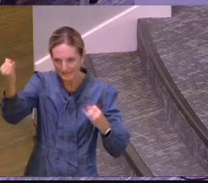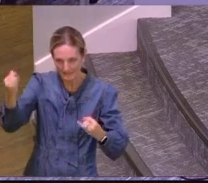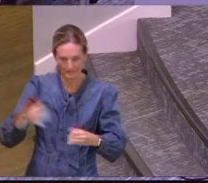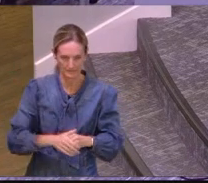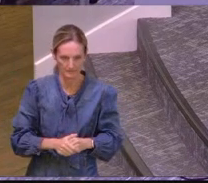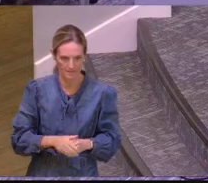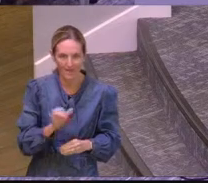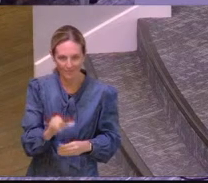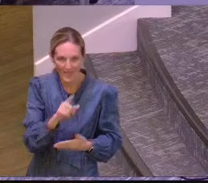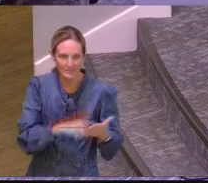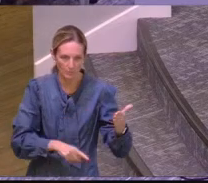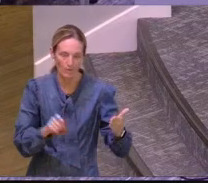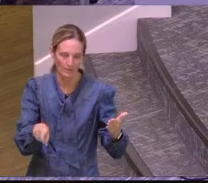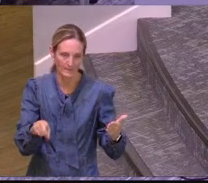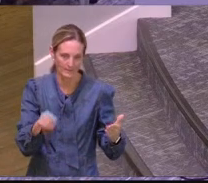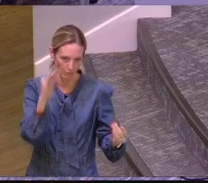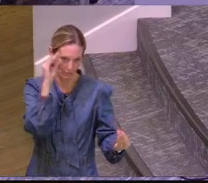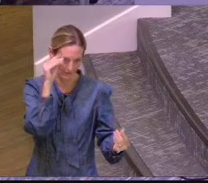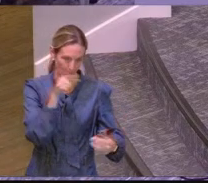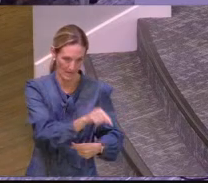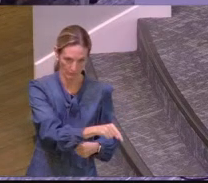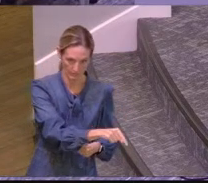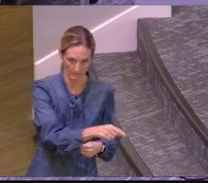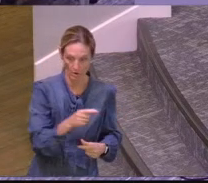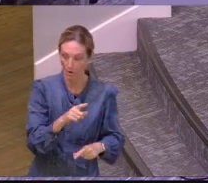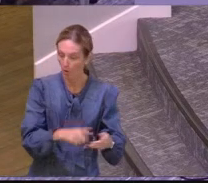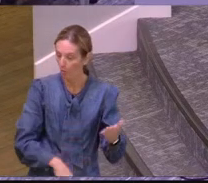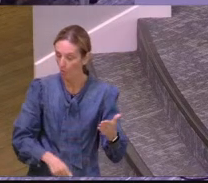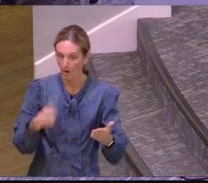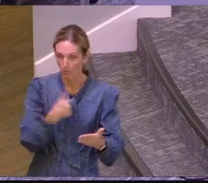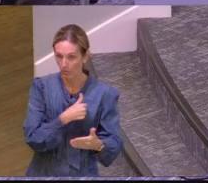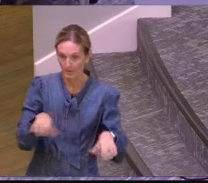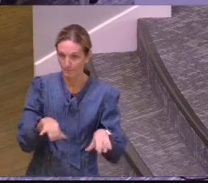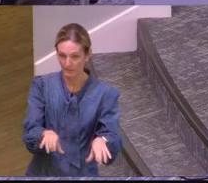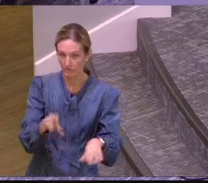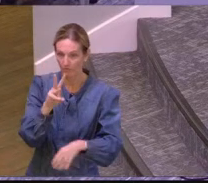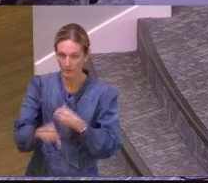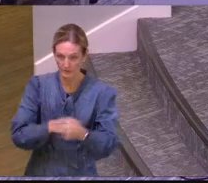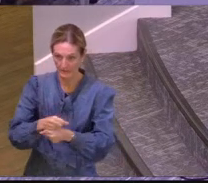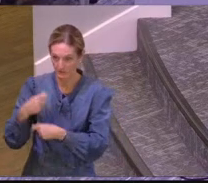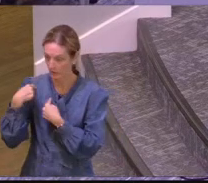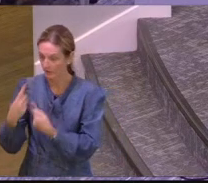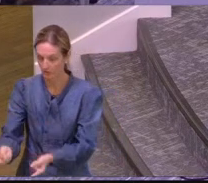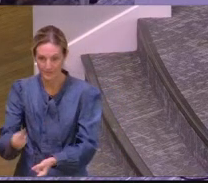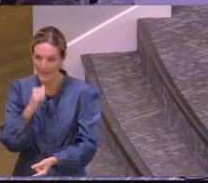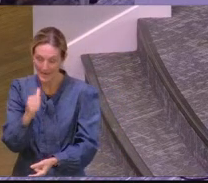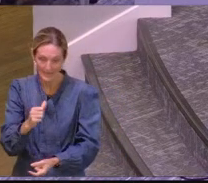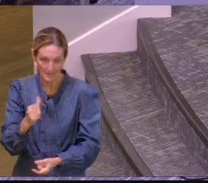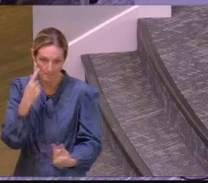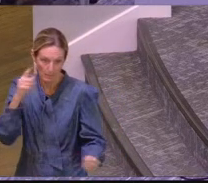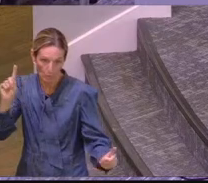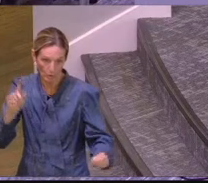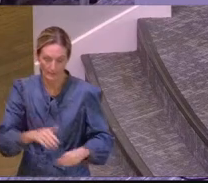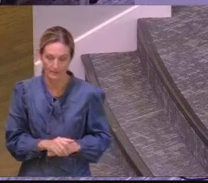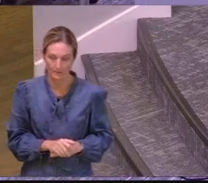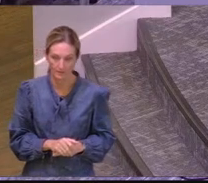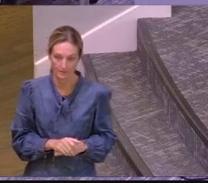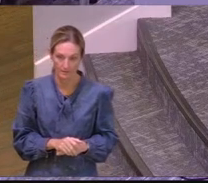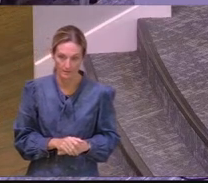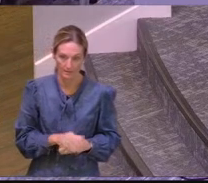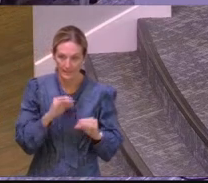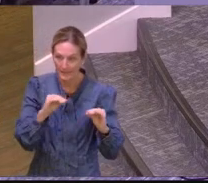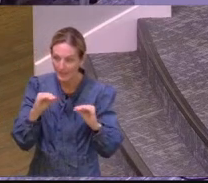need to be thinking about, because what we've been doing for the last 60 years has not been working with regards to educating our children.